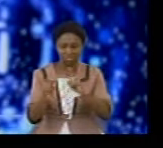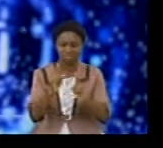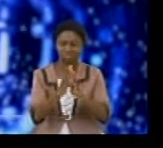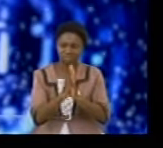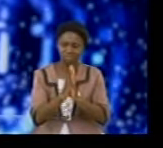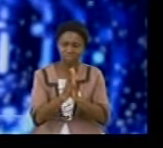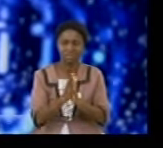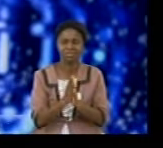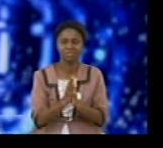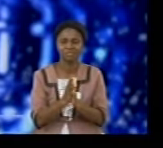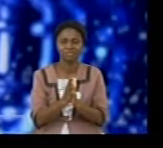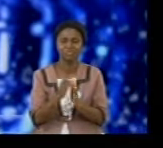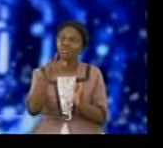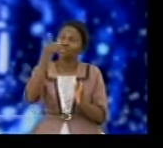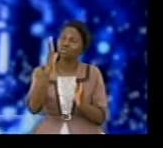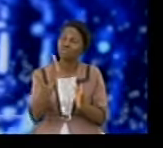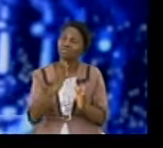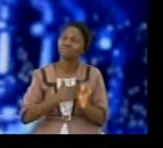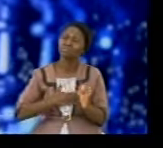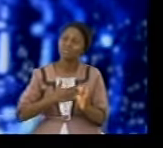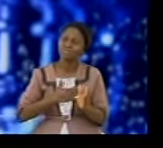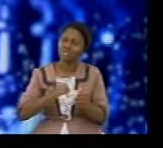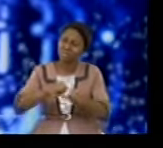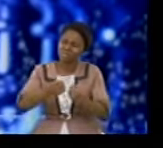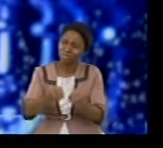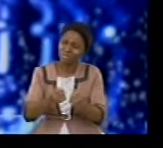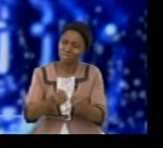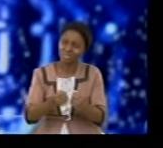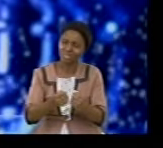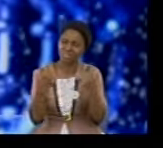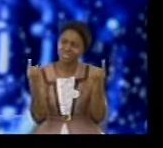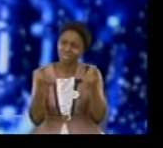Break the hold of sin upon my life.